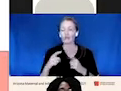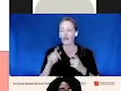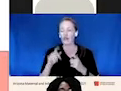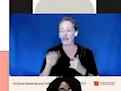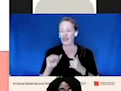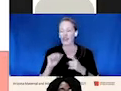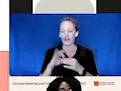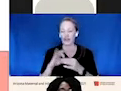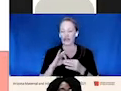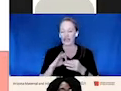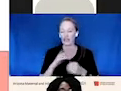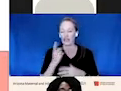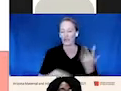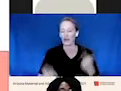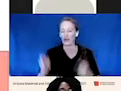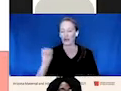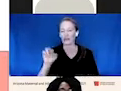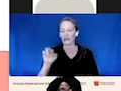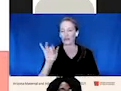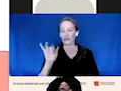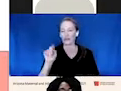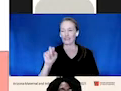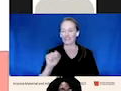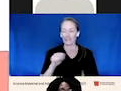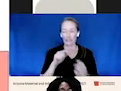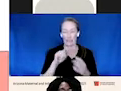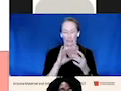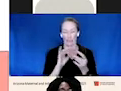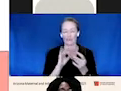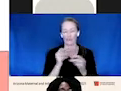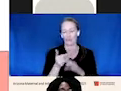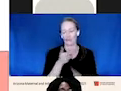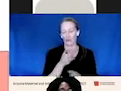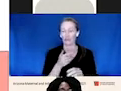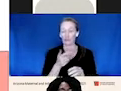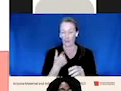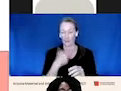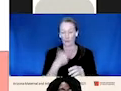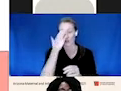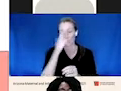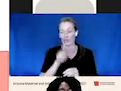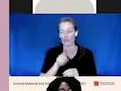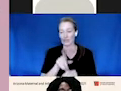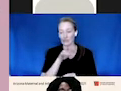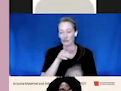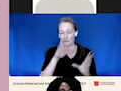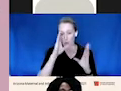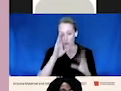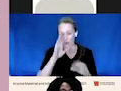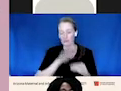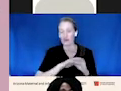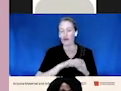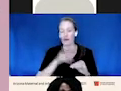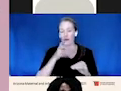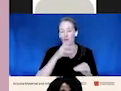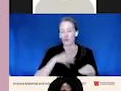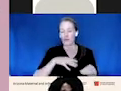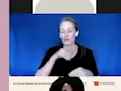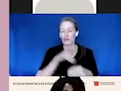earlier. So again, we know that we want to be focusing on women in rural areas as well. So if you go to the next slide, Dave.